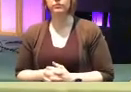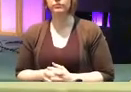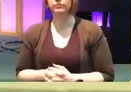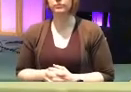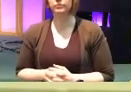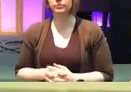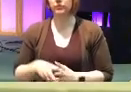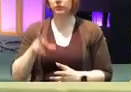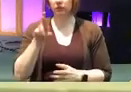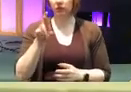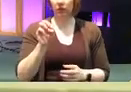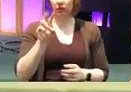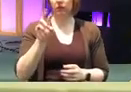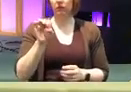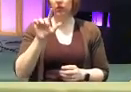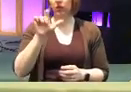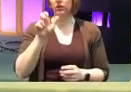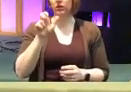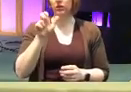Revelation 12:11,